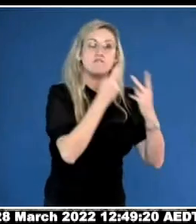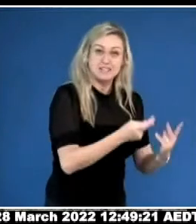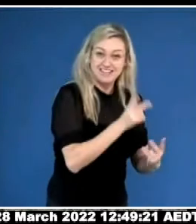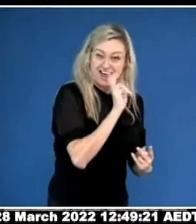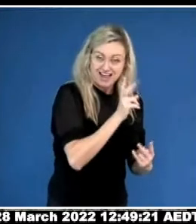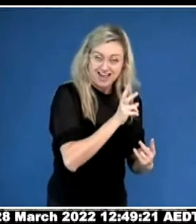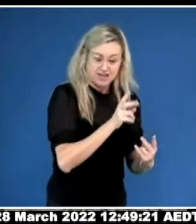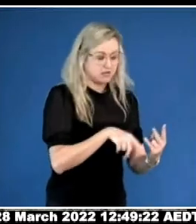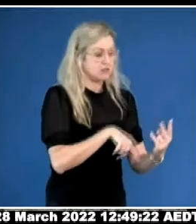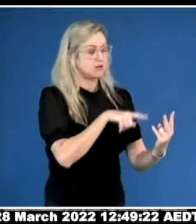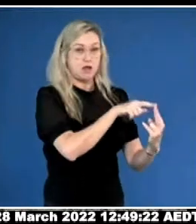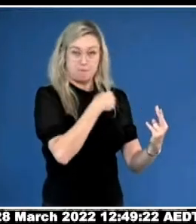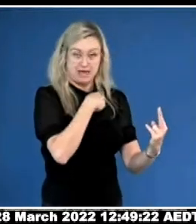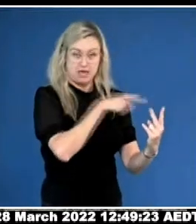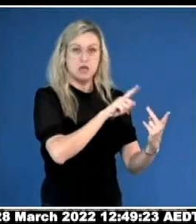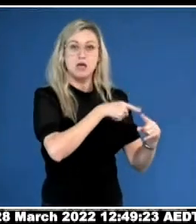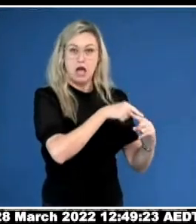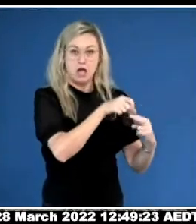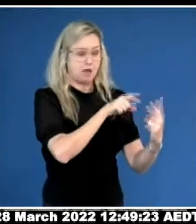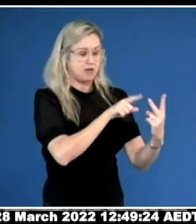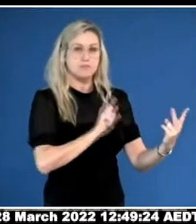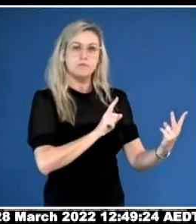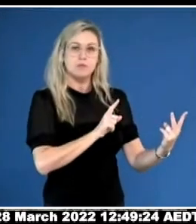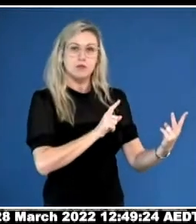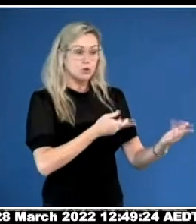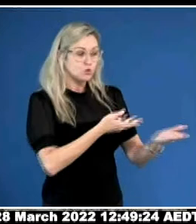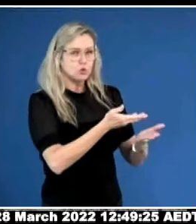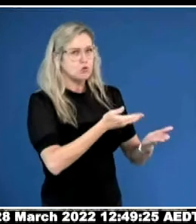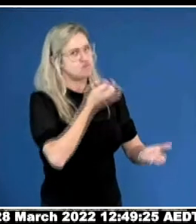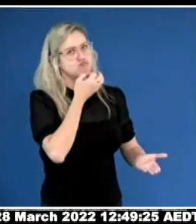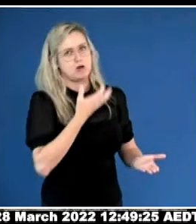And the conversation didn't last very long.